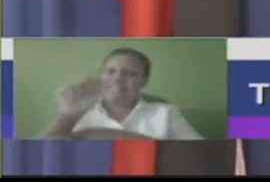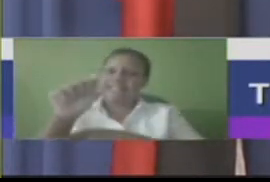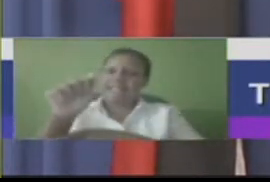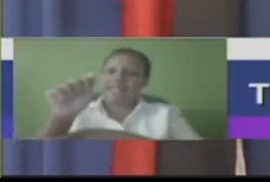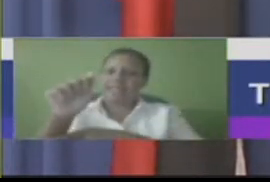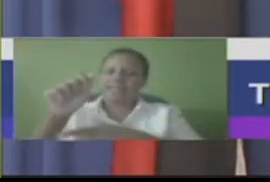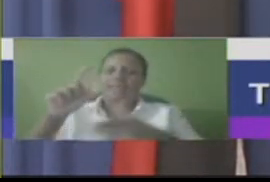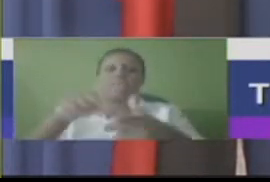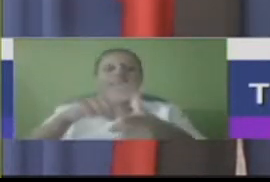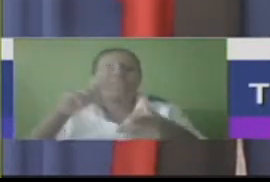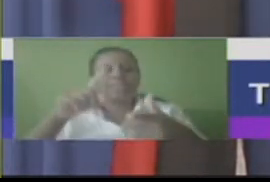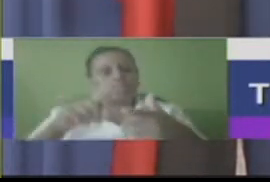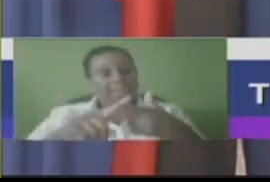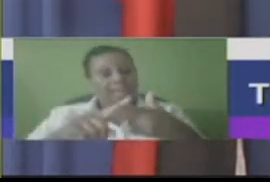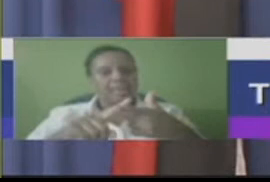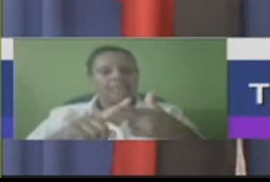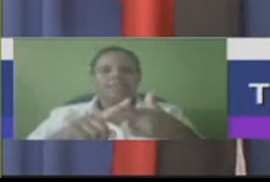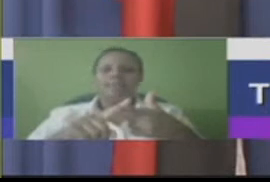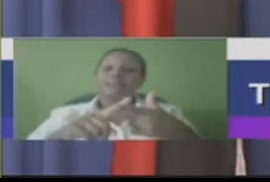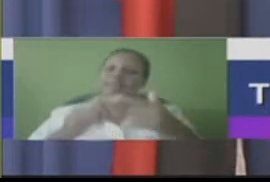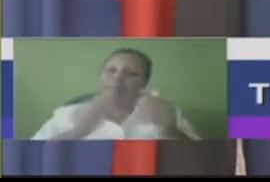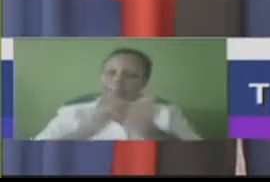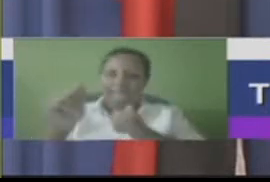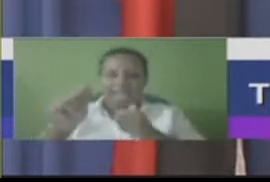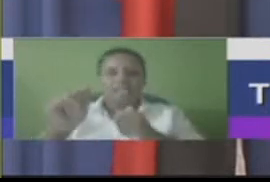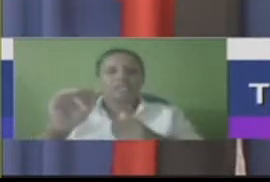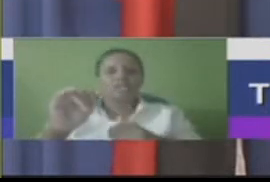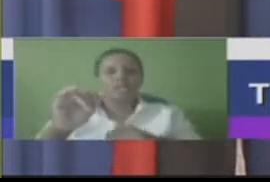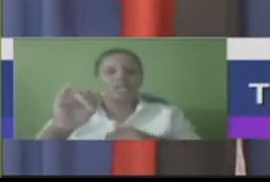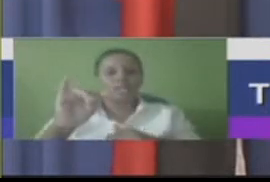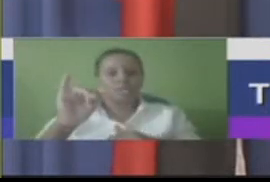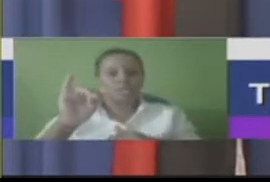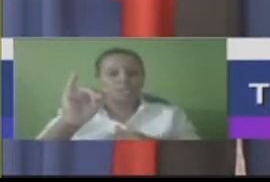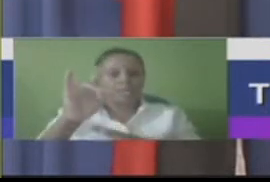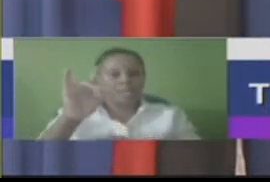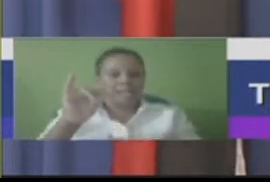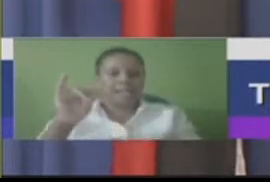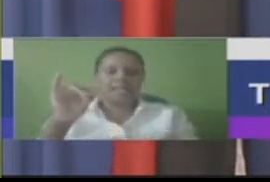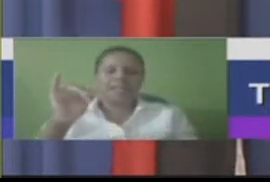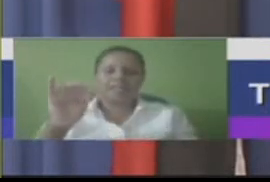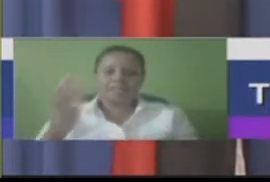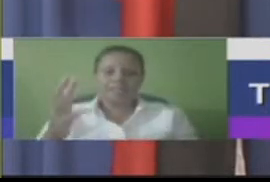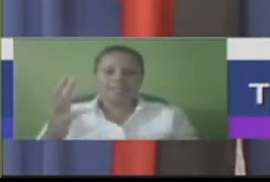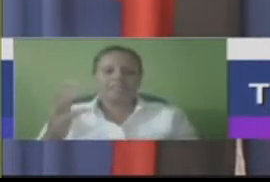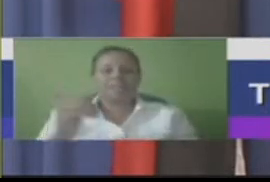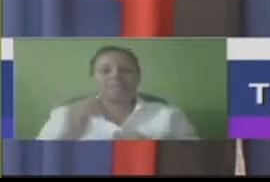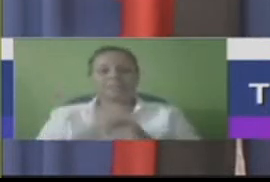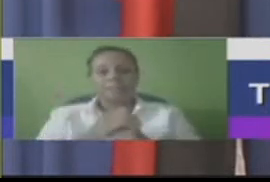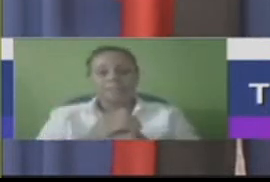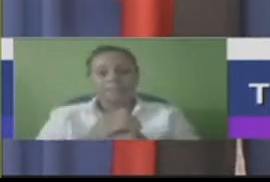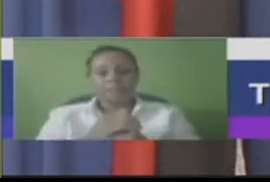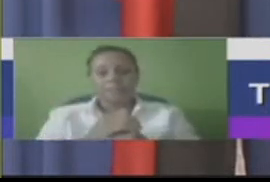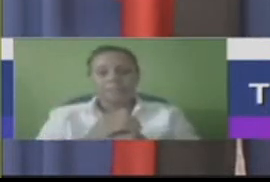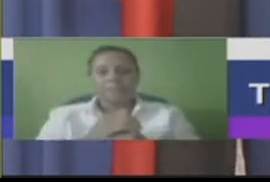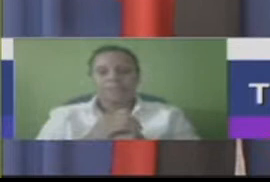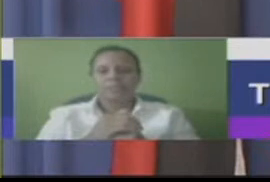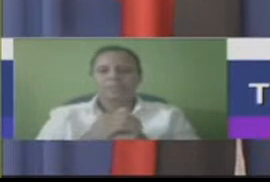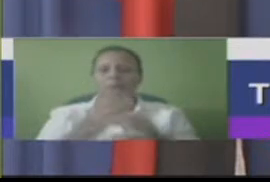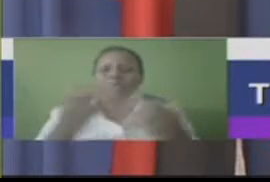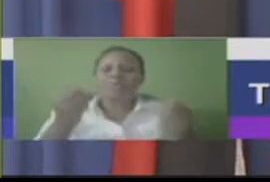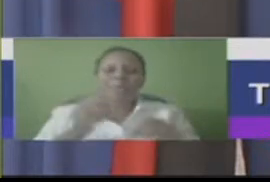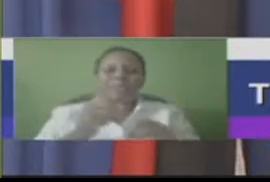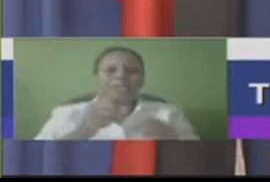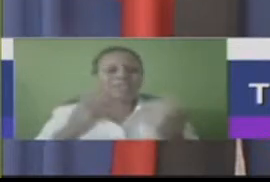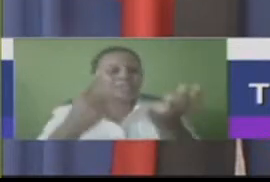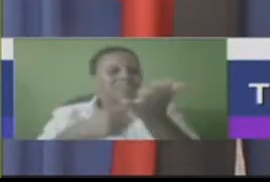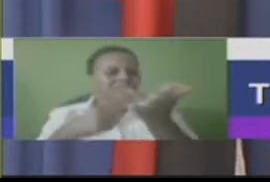want to appeal to the teachers who are required to cooperate with the ministry. We've done all